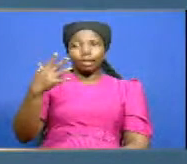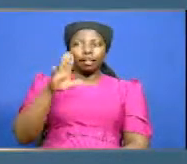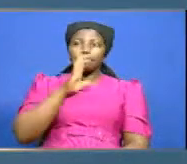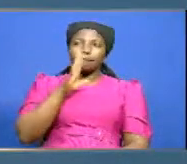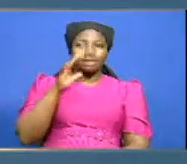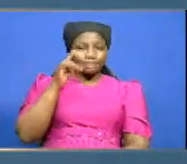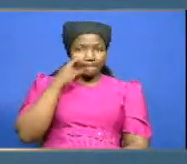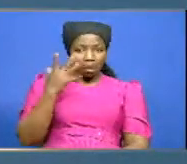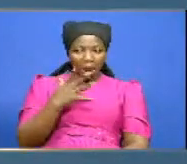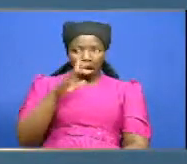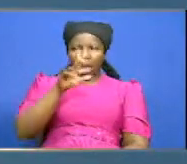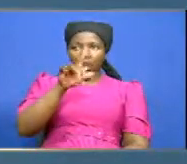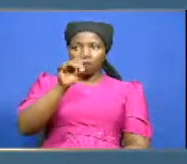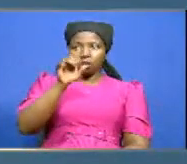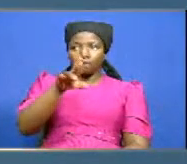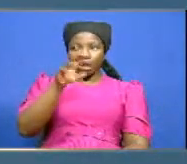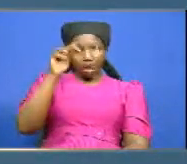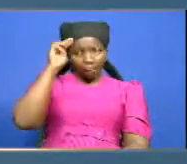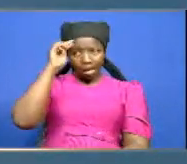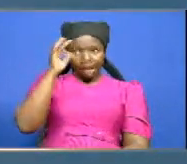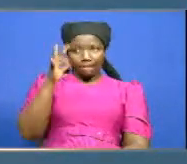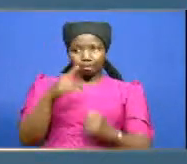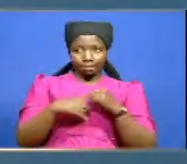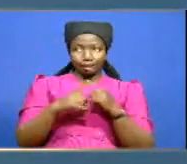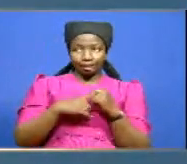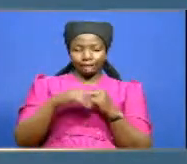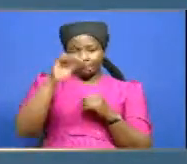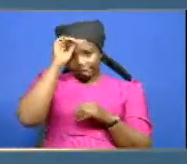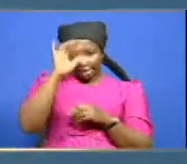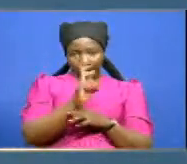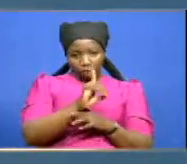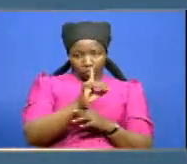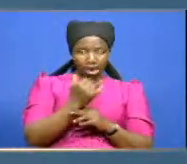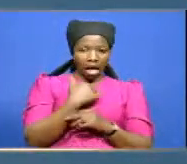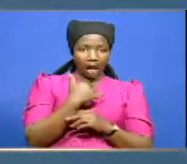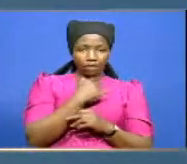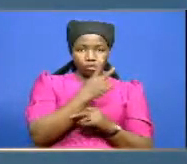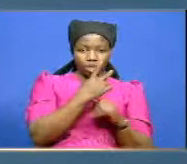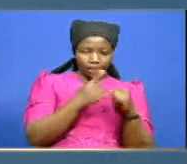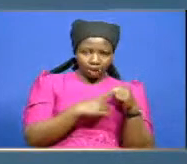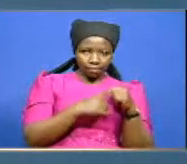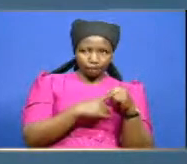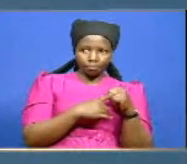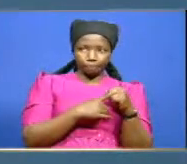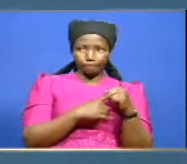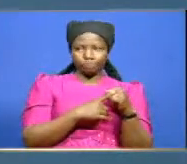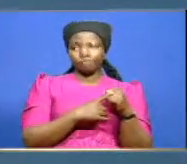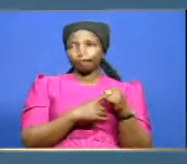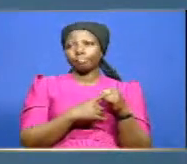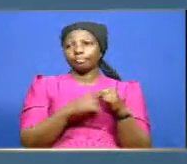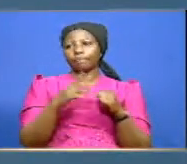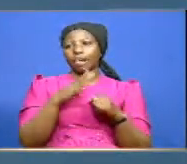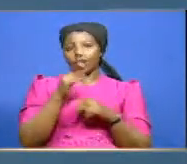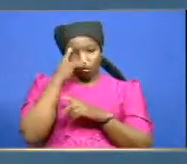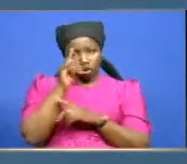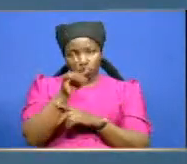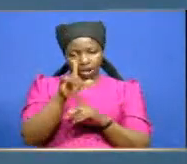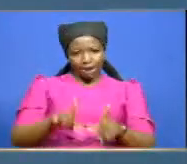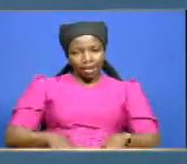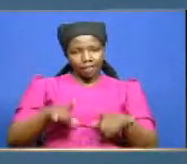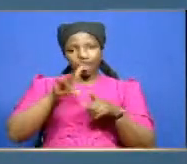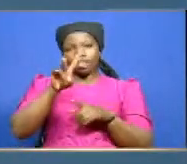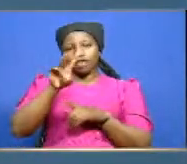experienced in Lodwar and Mandera at 36 degrees Celsius. The capital will experience highs of 26 degrees Celsius. And for you in Voi,